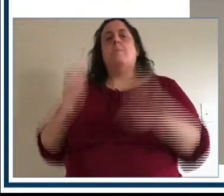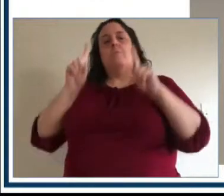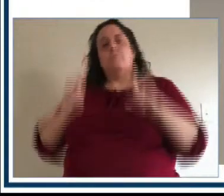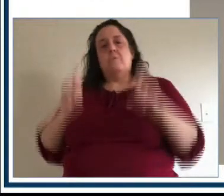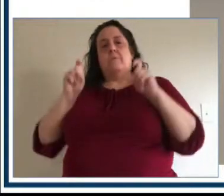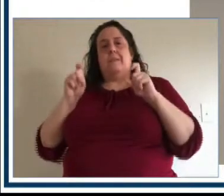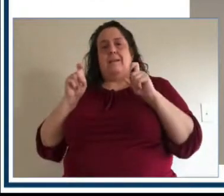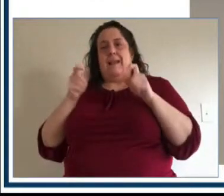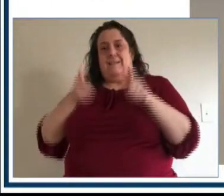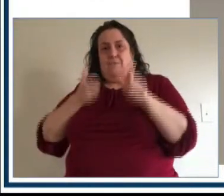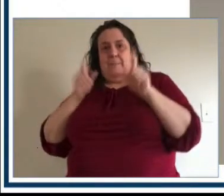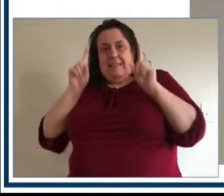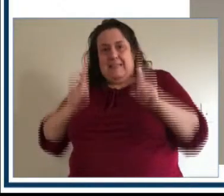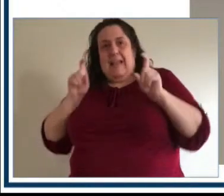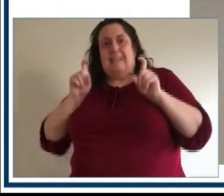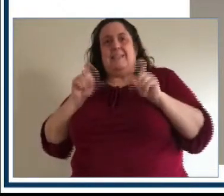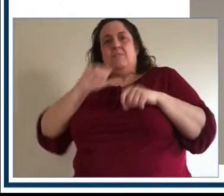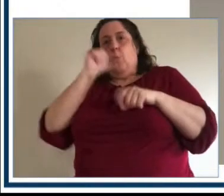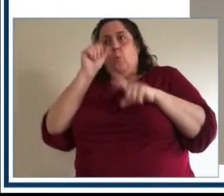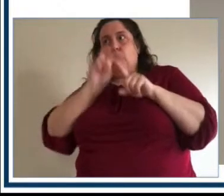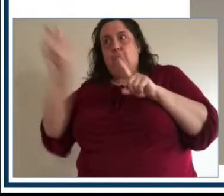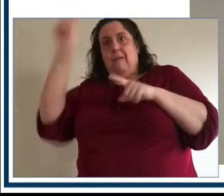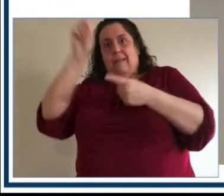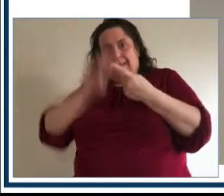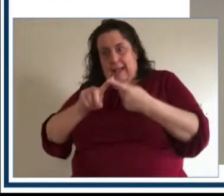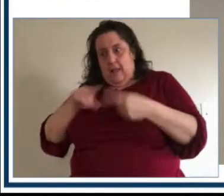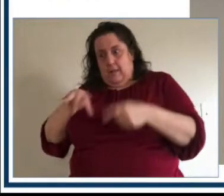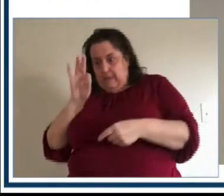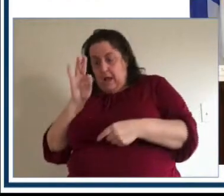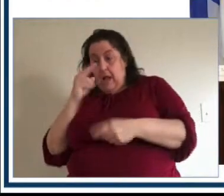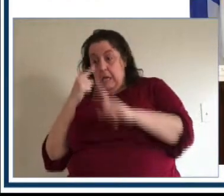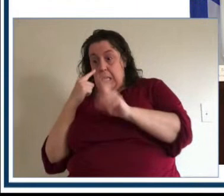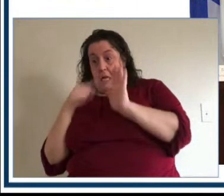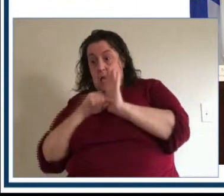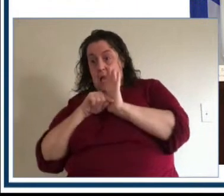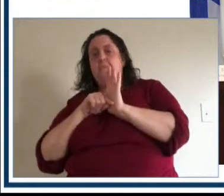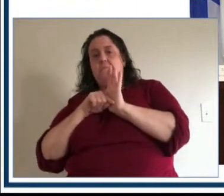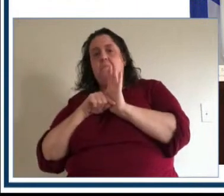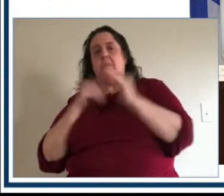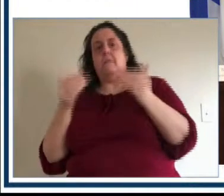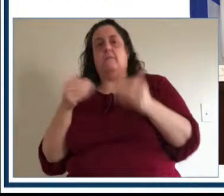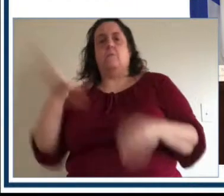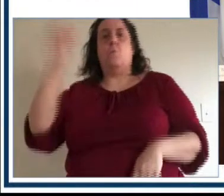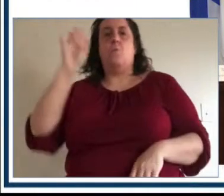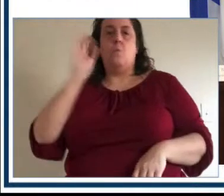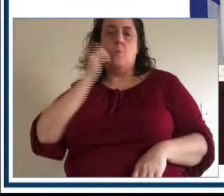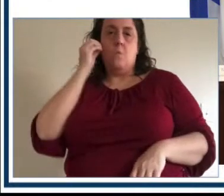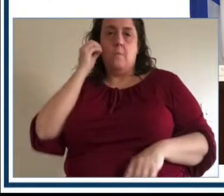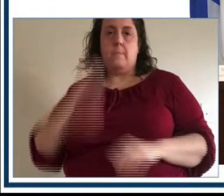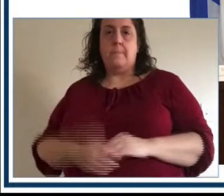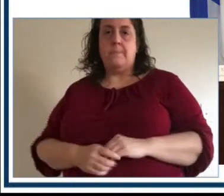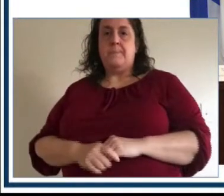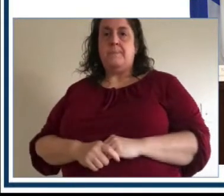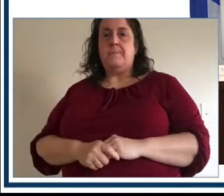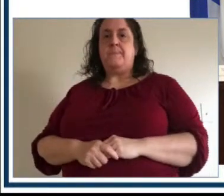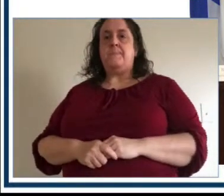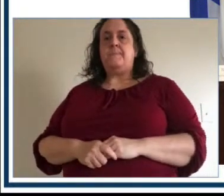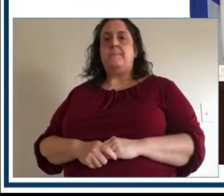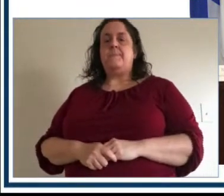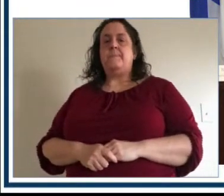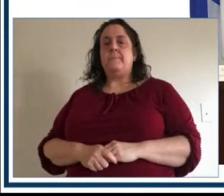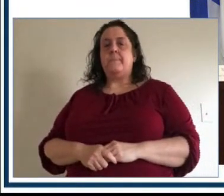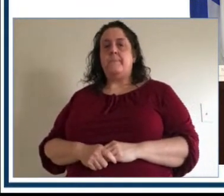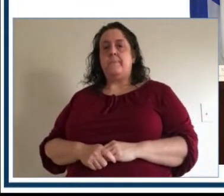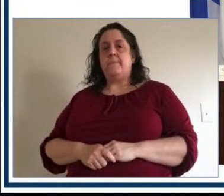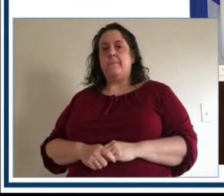home until they get that negative from that rapid test. Ross, do you have a follow-up question? I do, yes. Premier Houston, I